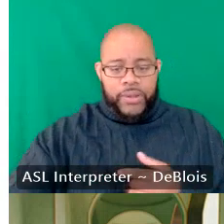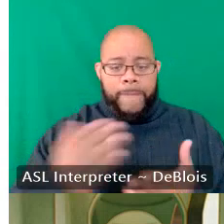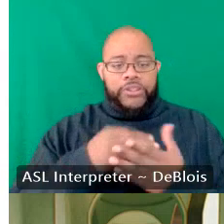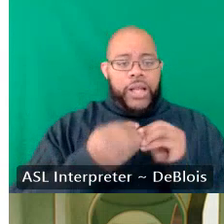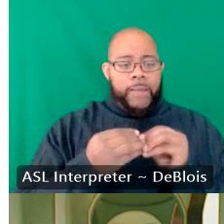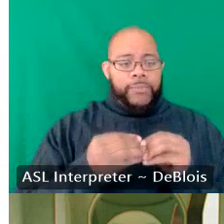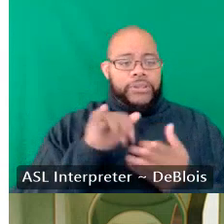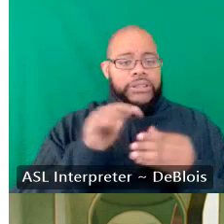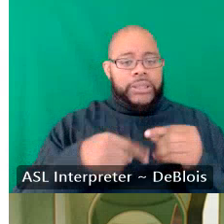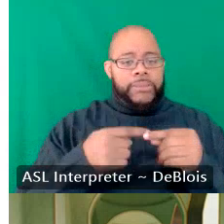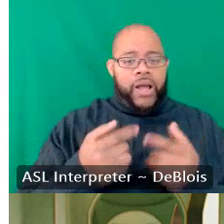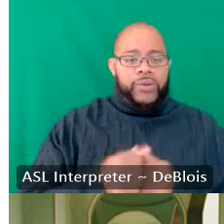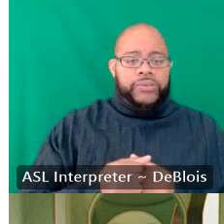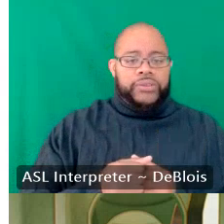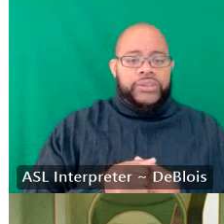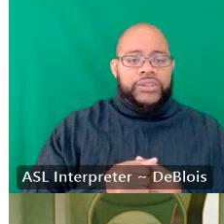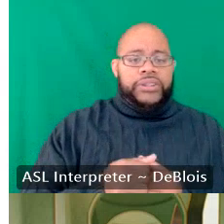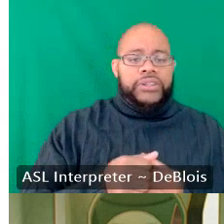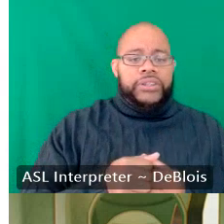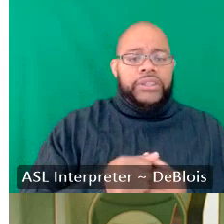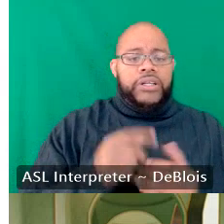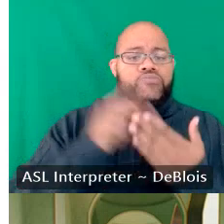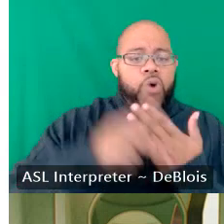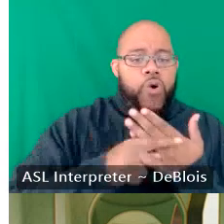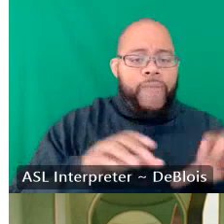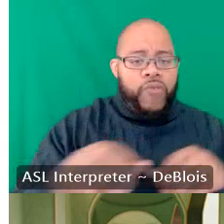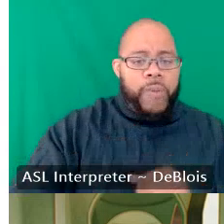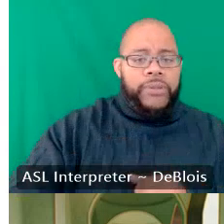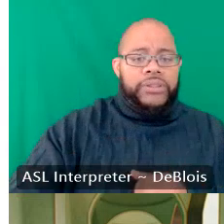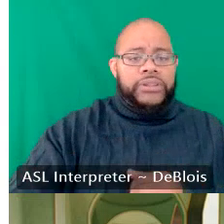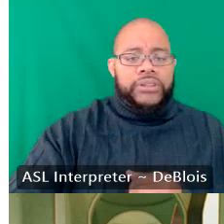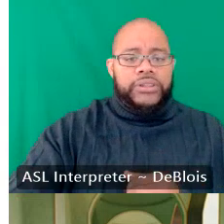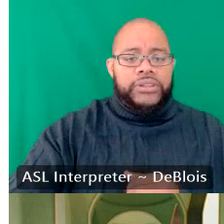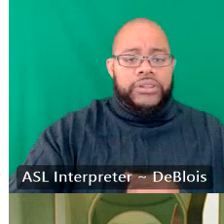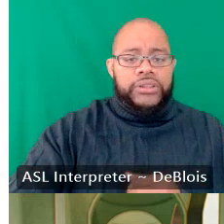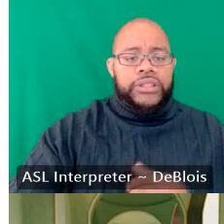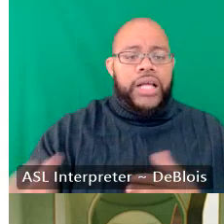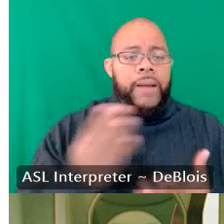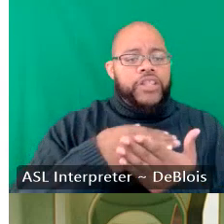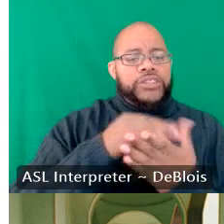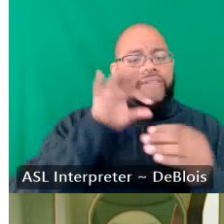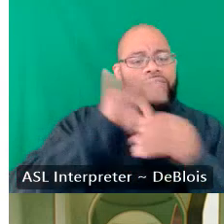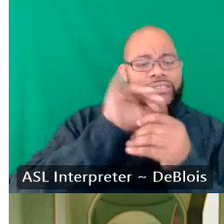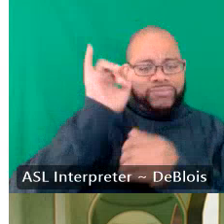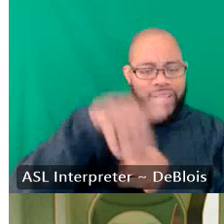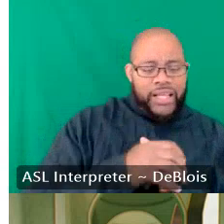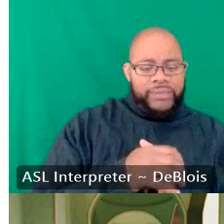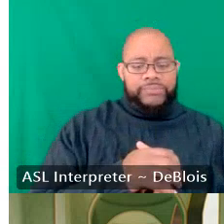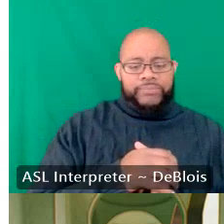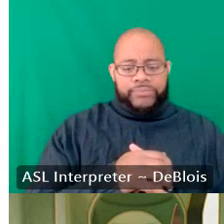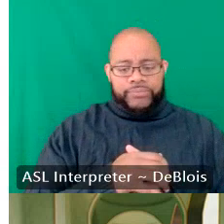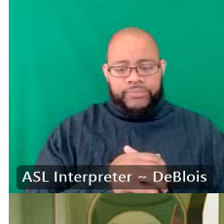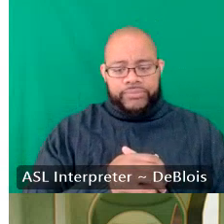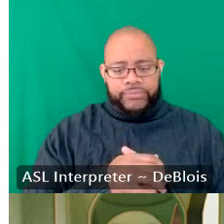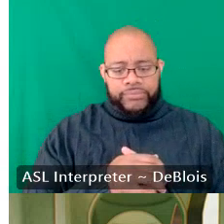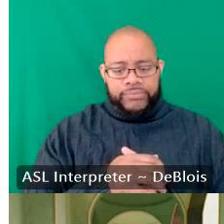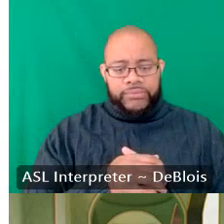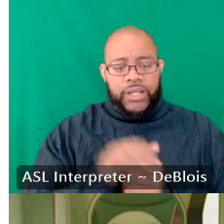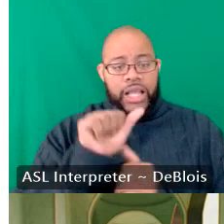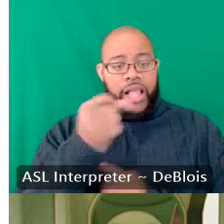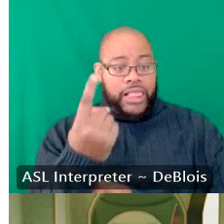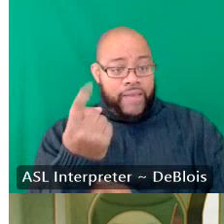about about program performance and how the budget fits into that. But